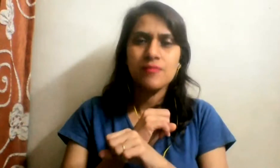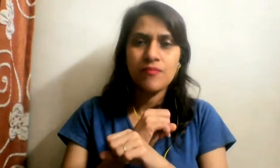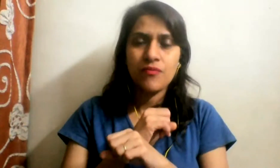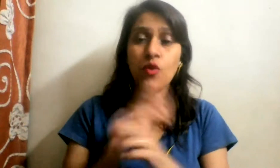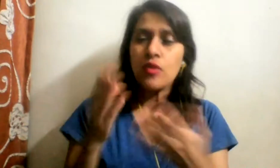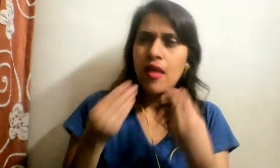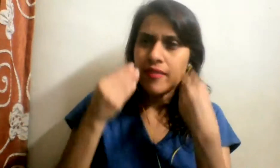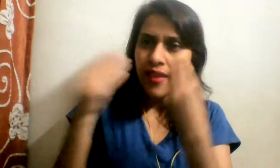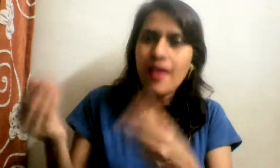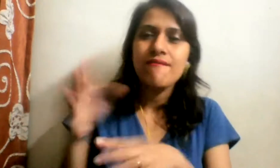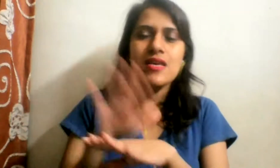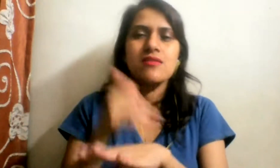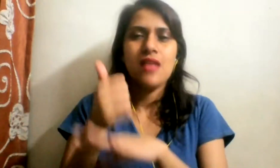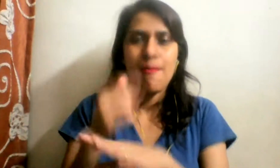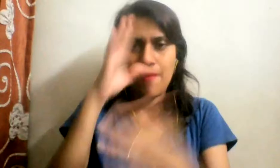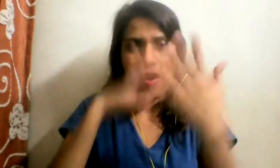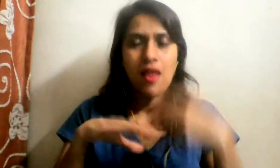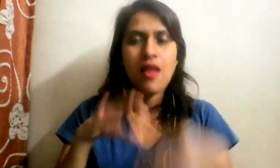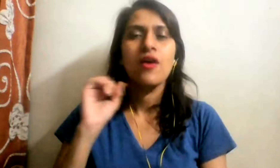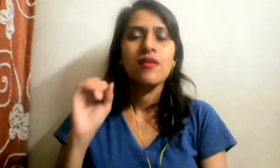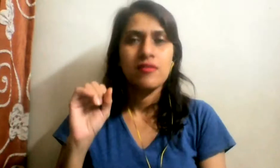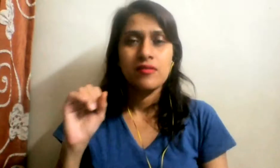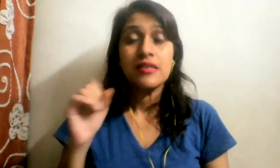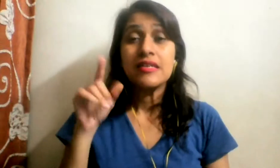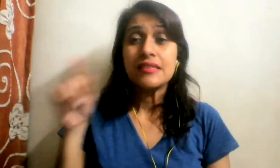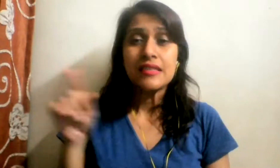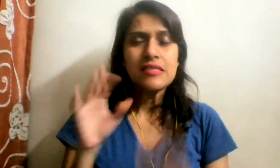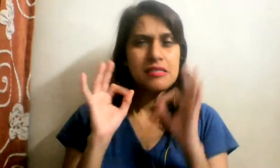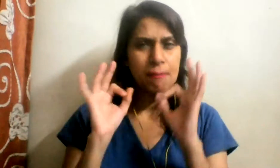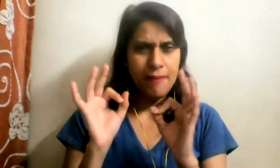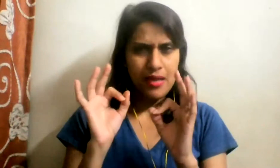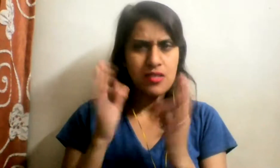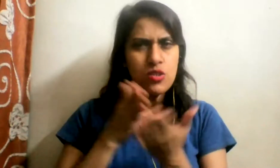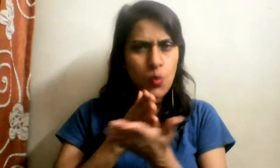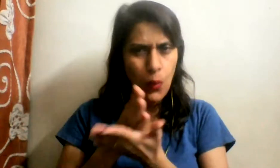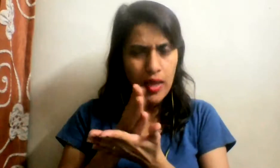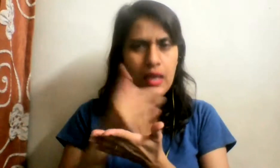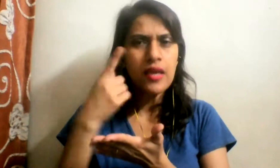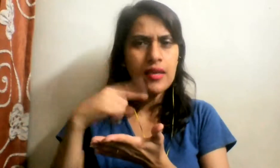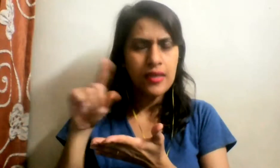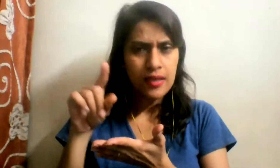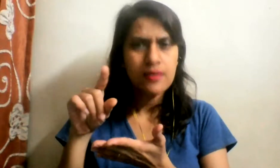them. So do you think this is a productive stand, or it is a kind of a,